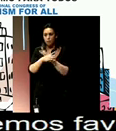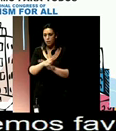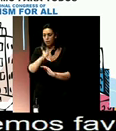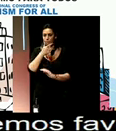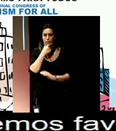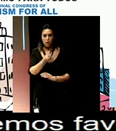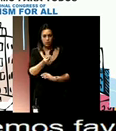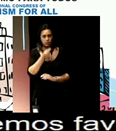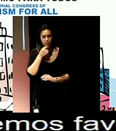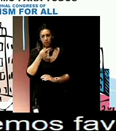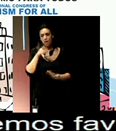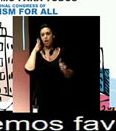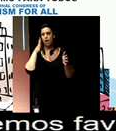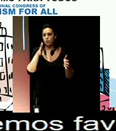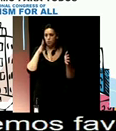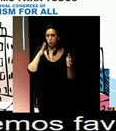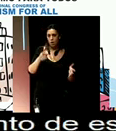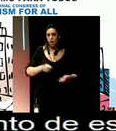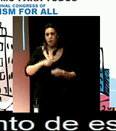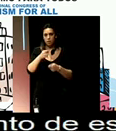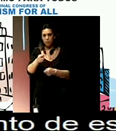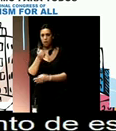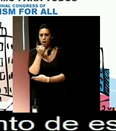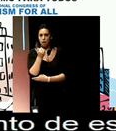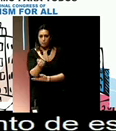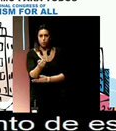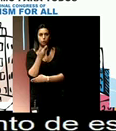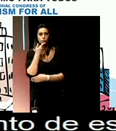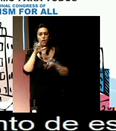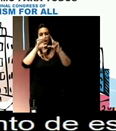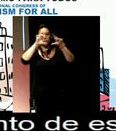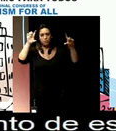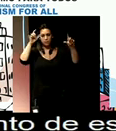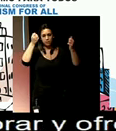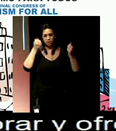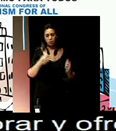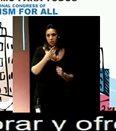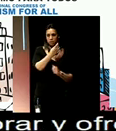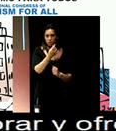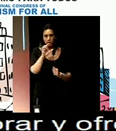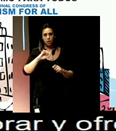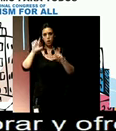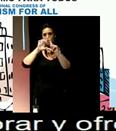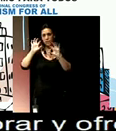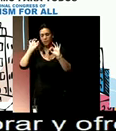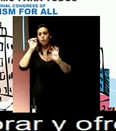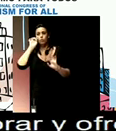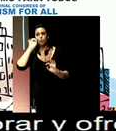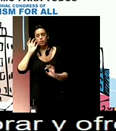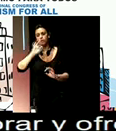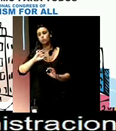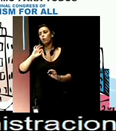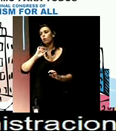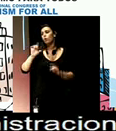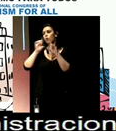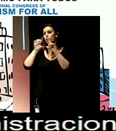boost accessibility in this area. We want to advise and support administrations and tourist operators,